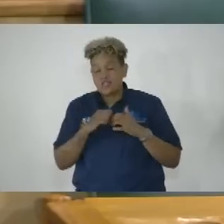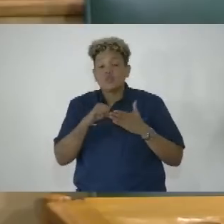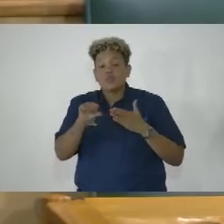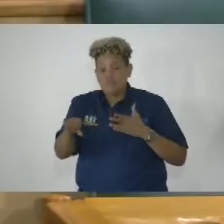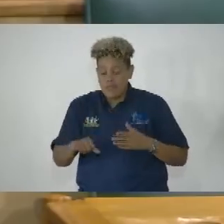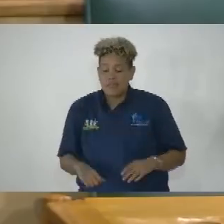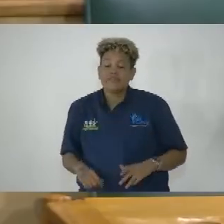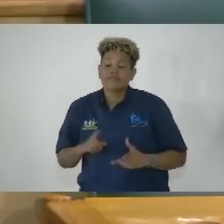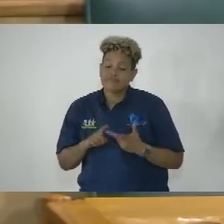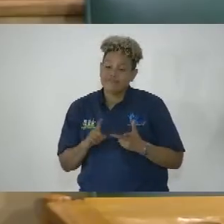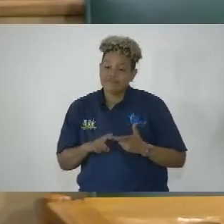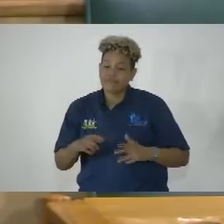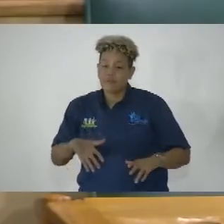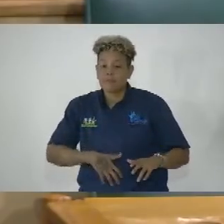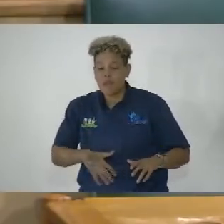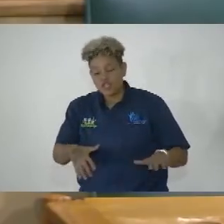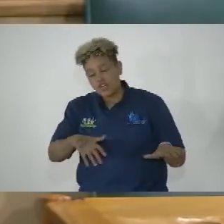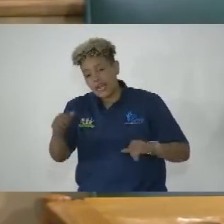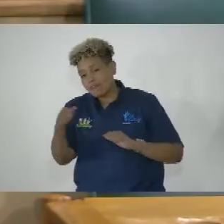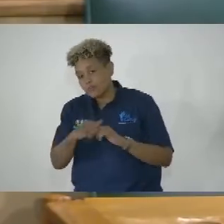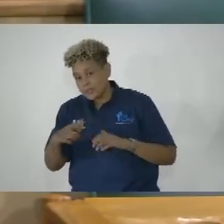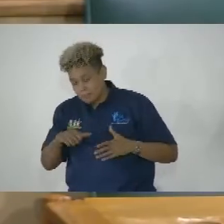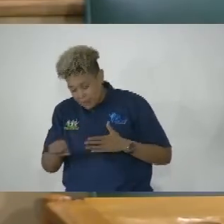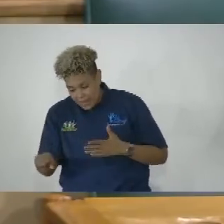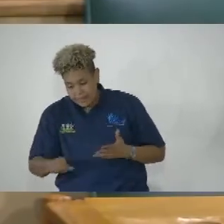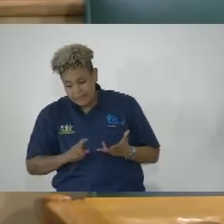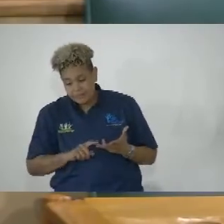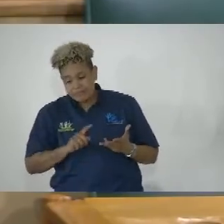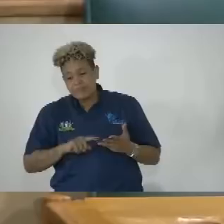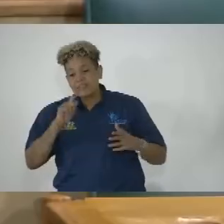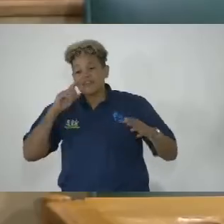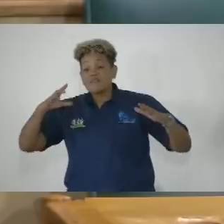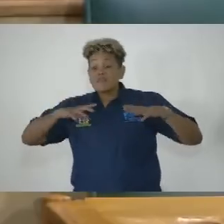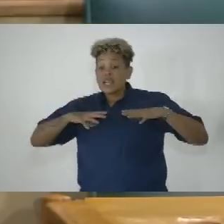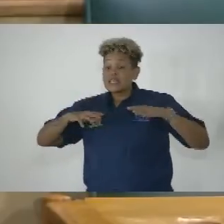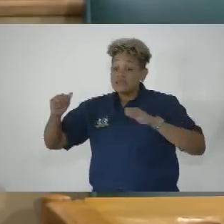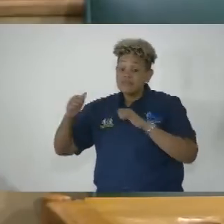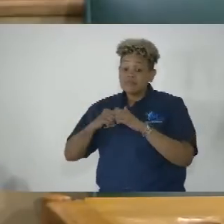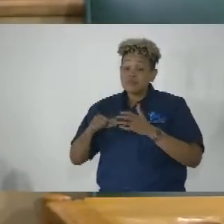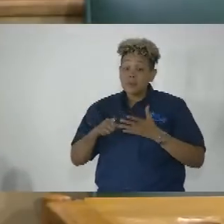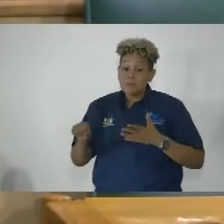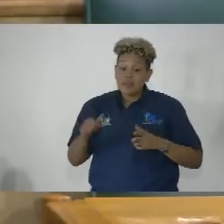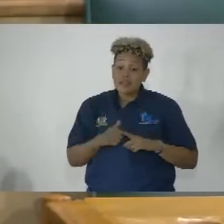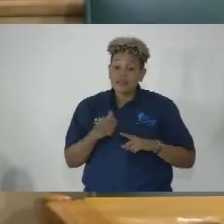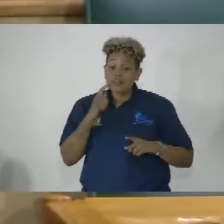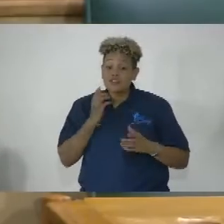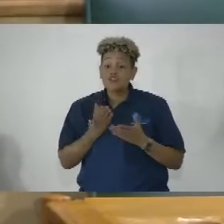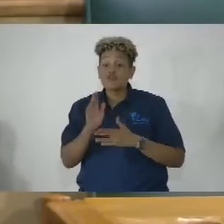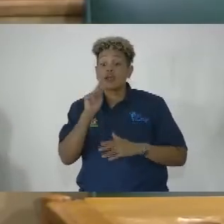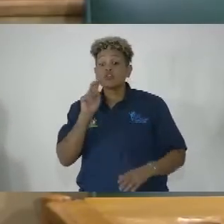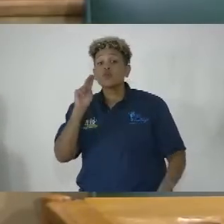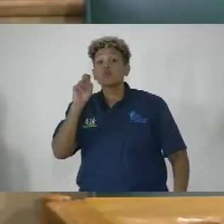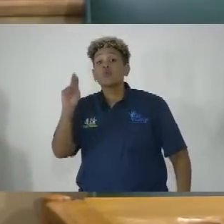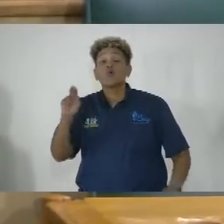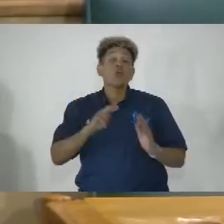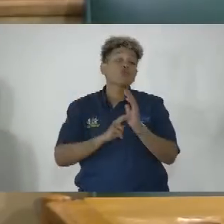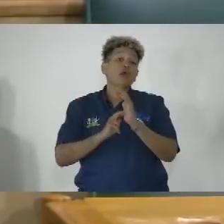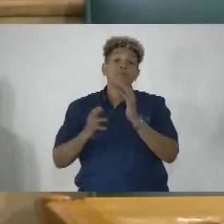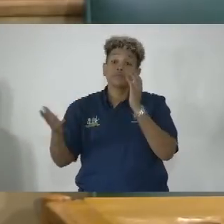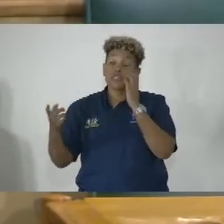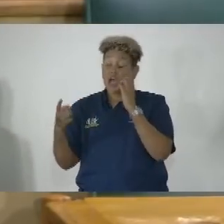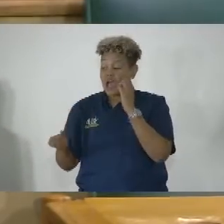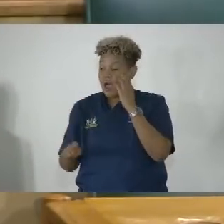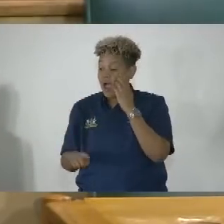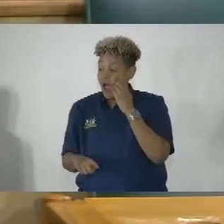pay, maternity leave with pay, vacation leave with pay, the right to union representation, Senator